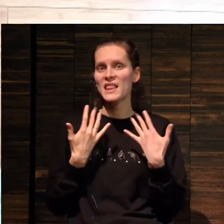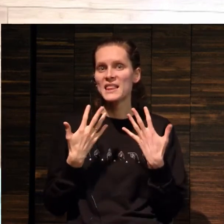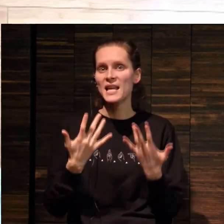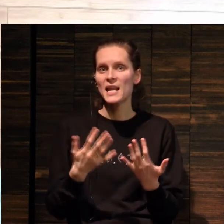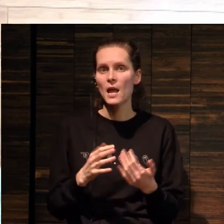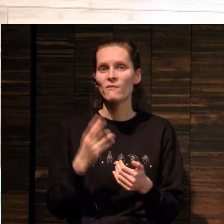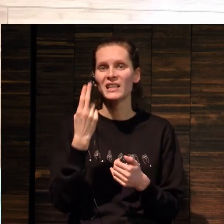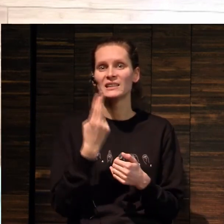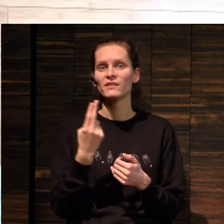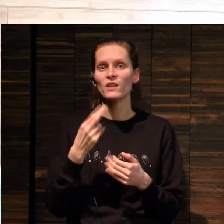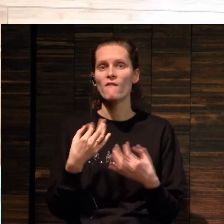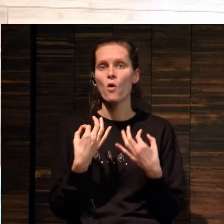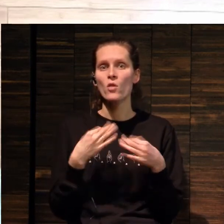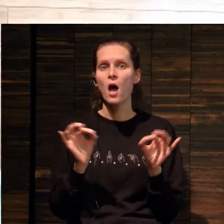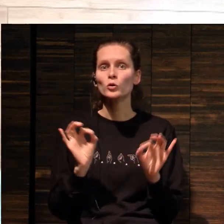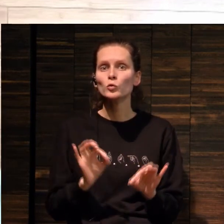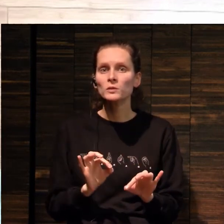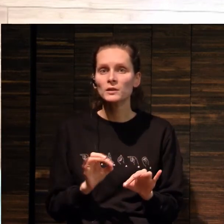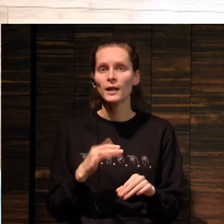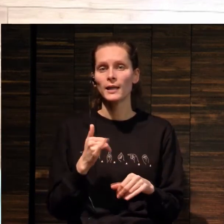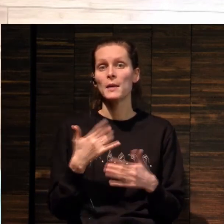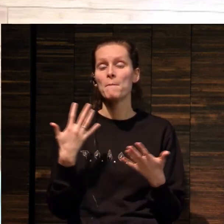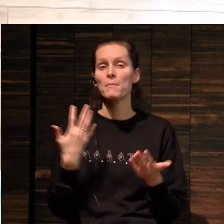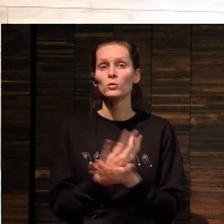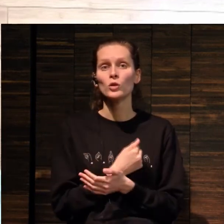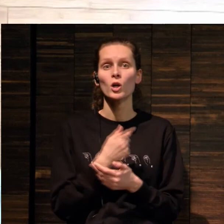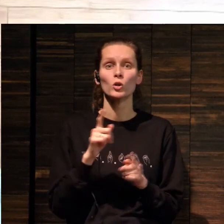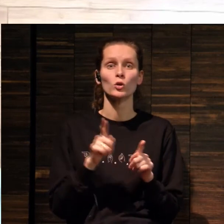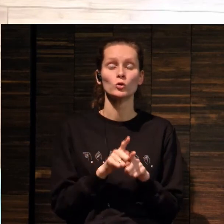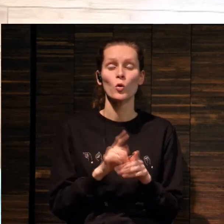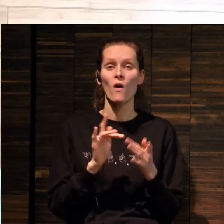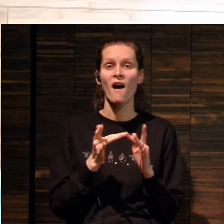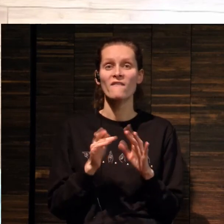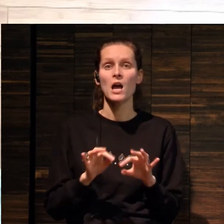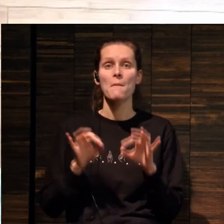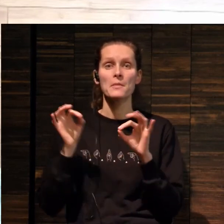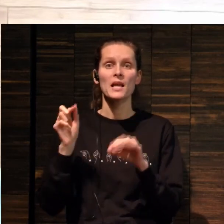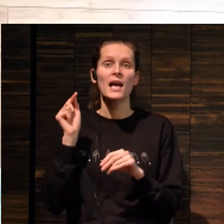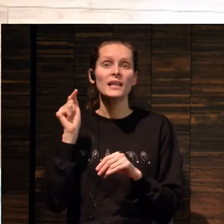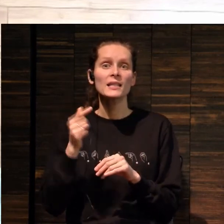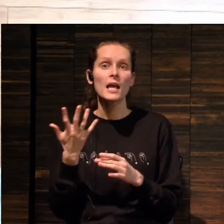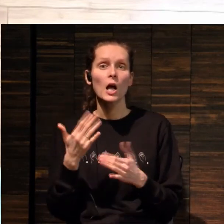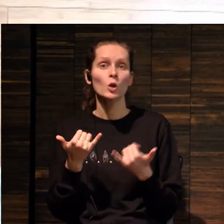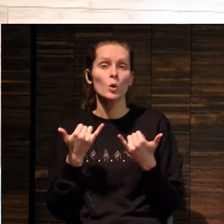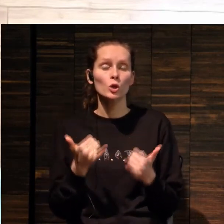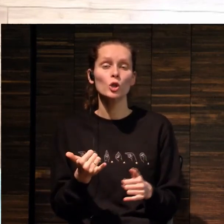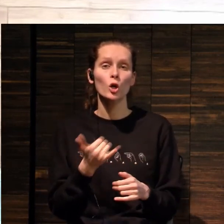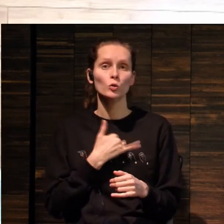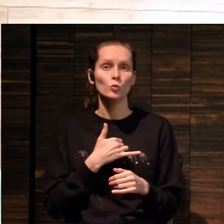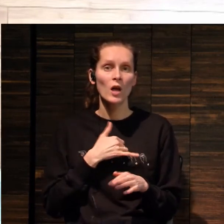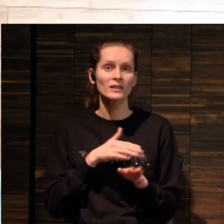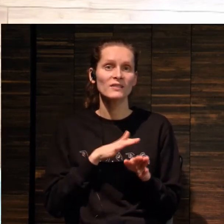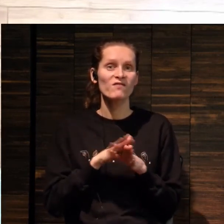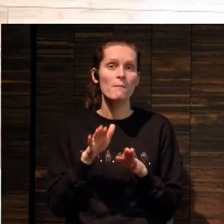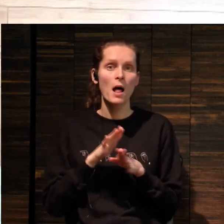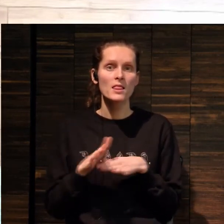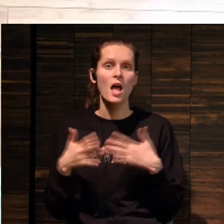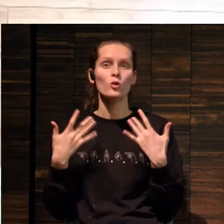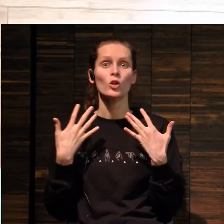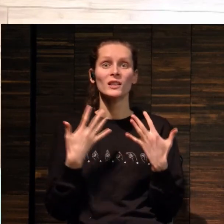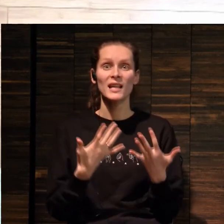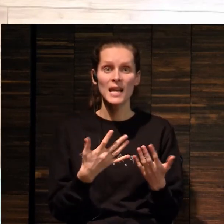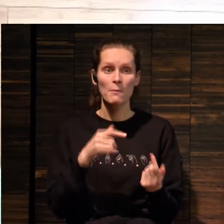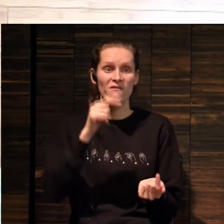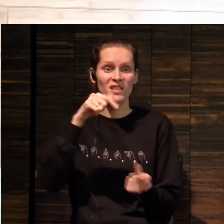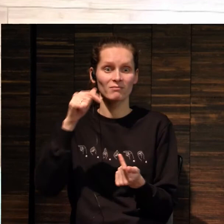are non-compliant. And then you're going to have WCAG 3.0 come out, silver. And that might absolutely